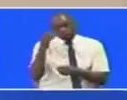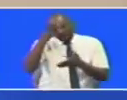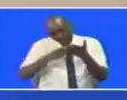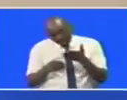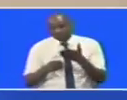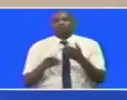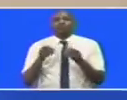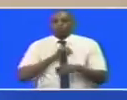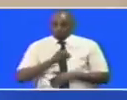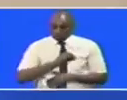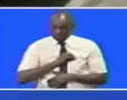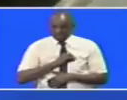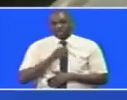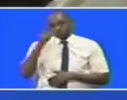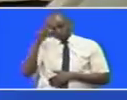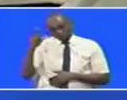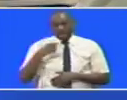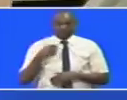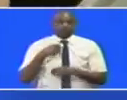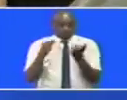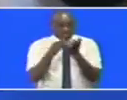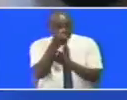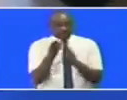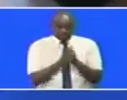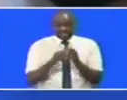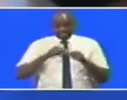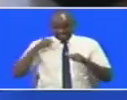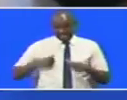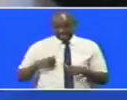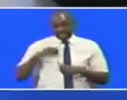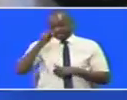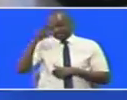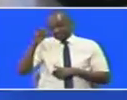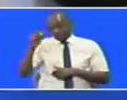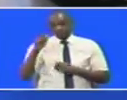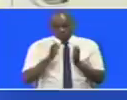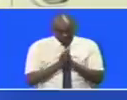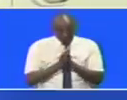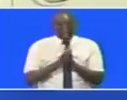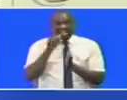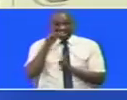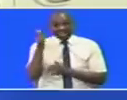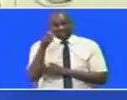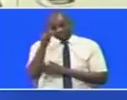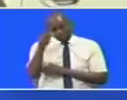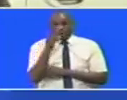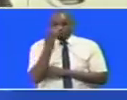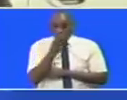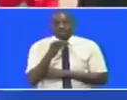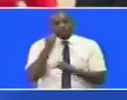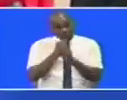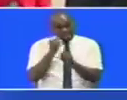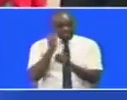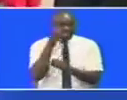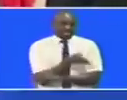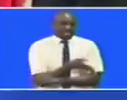it. Total owns fields in Uganda alongside China's Sinopec and London-listed Tullow Oil, which also operates in